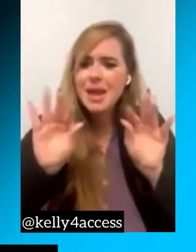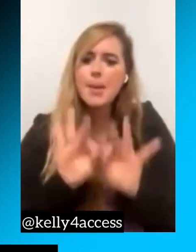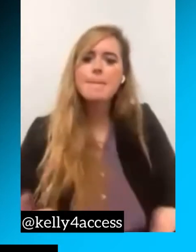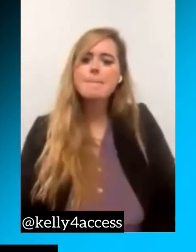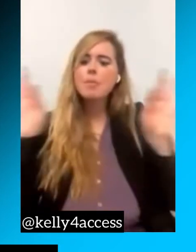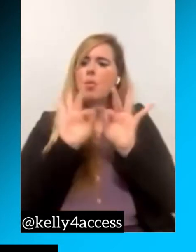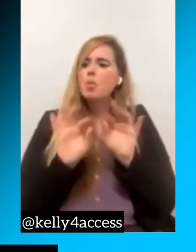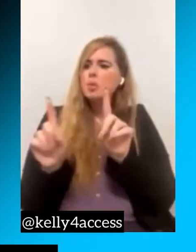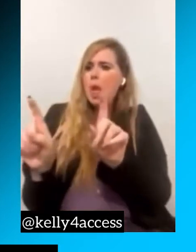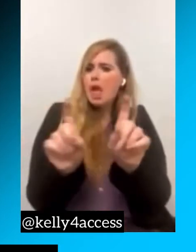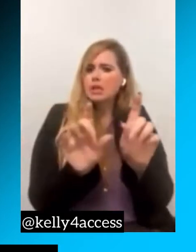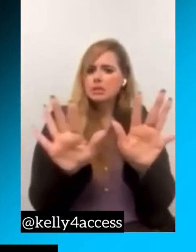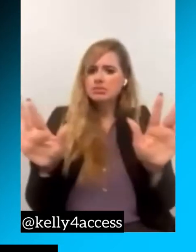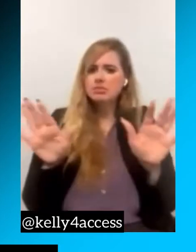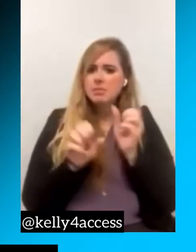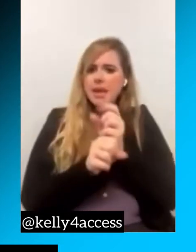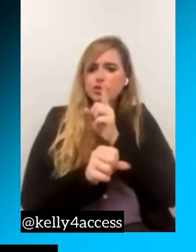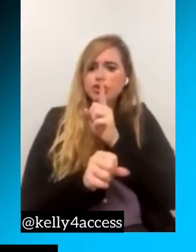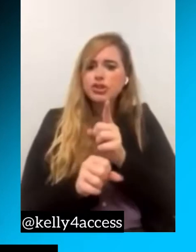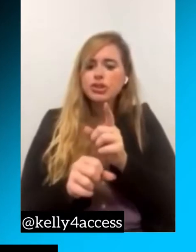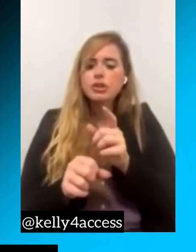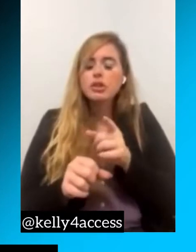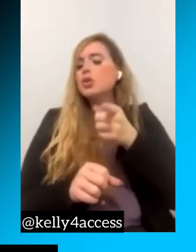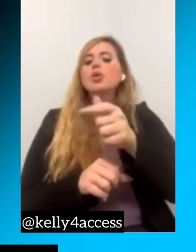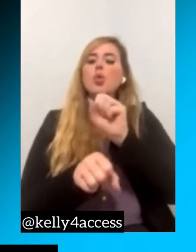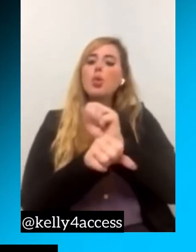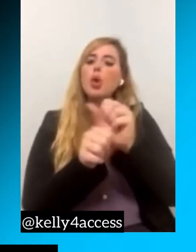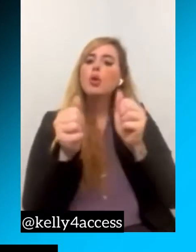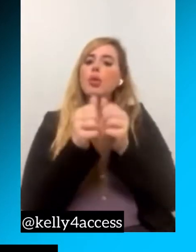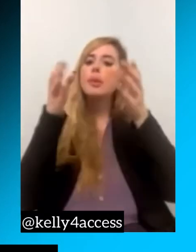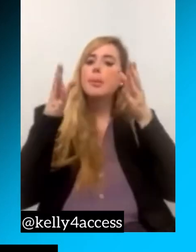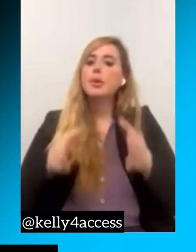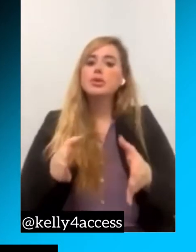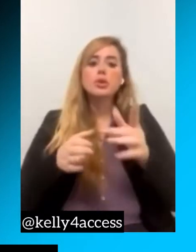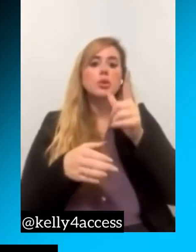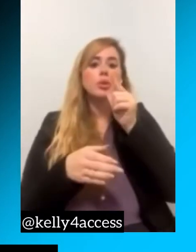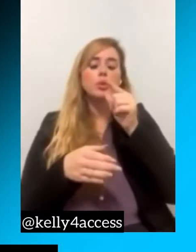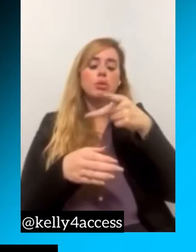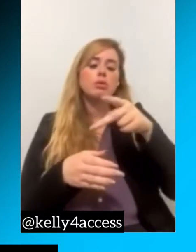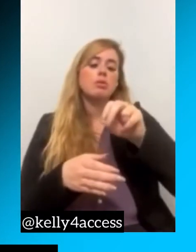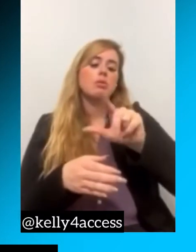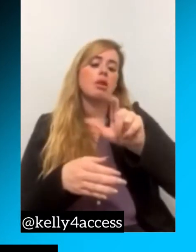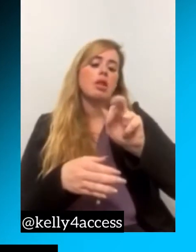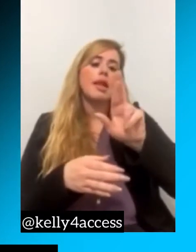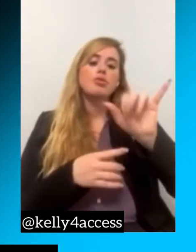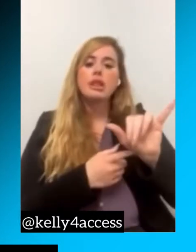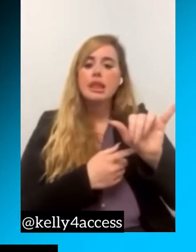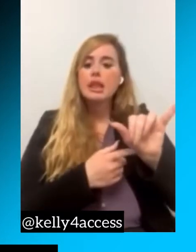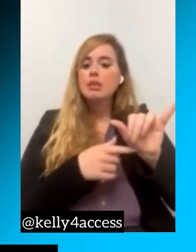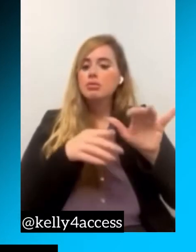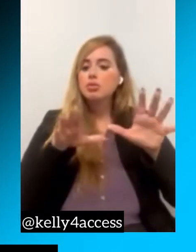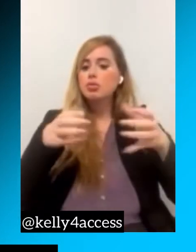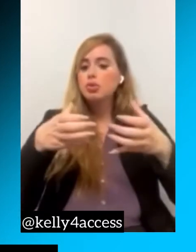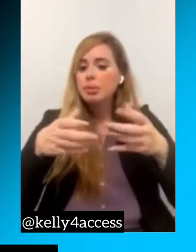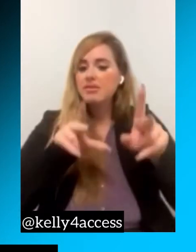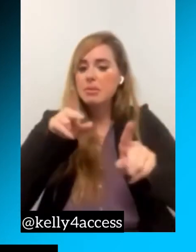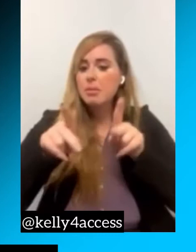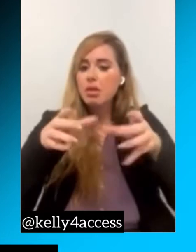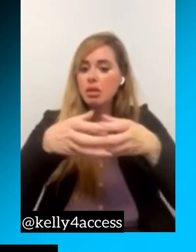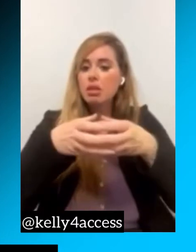don't want to like be working with a polyamorous, a polycule. I'll call it a group of people that are